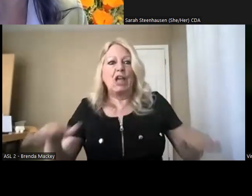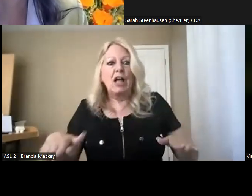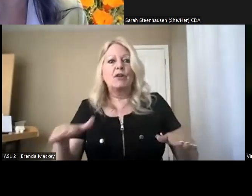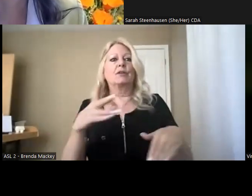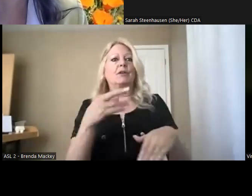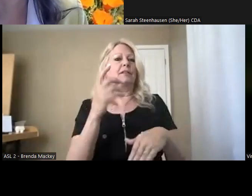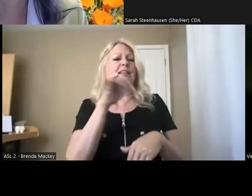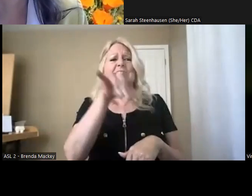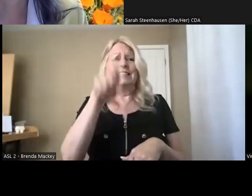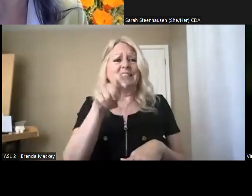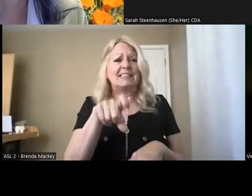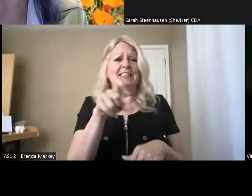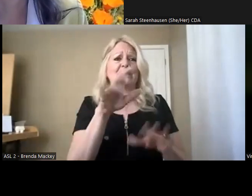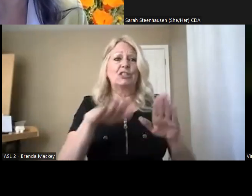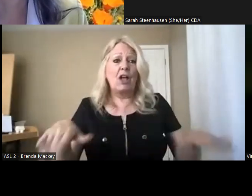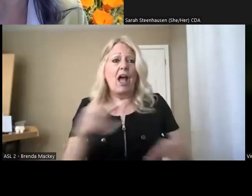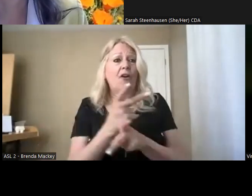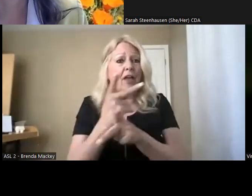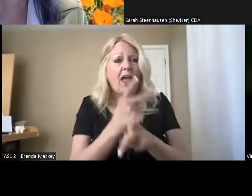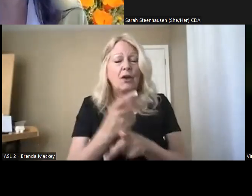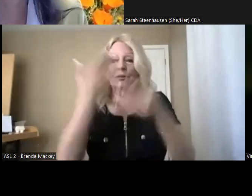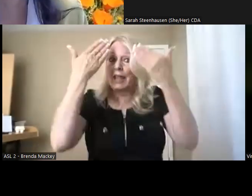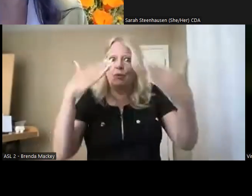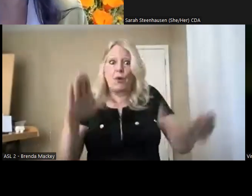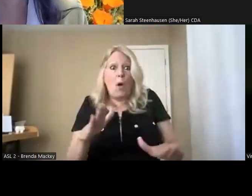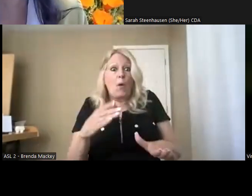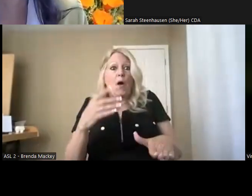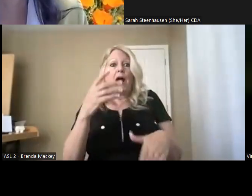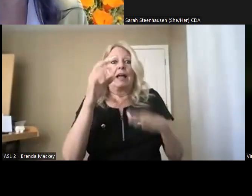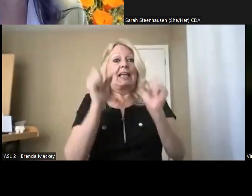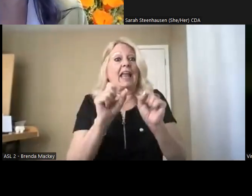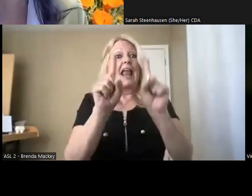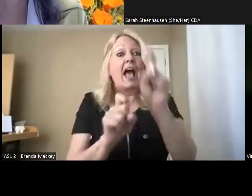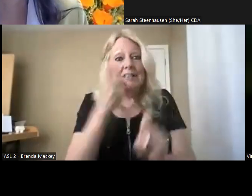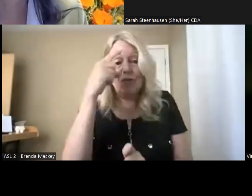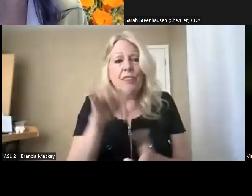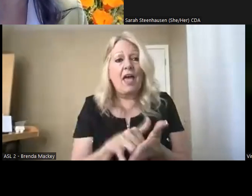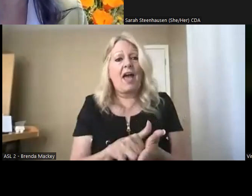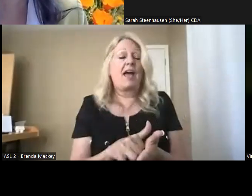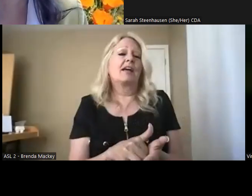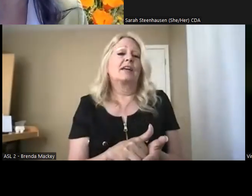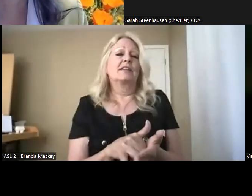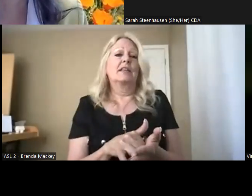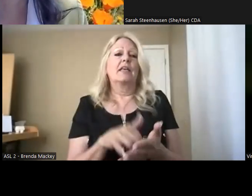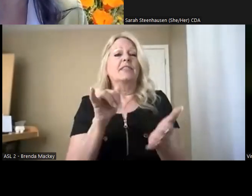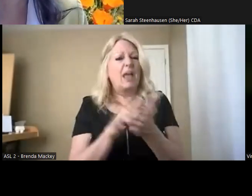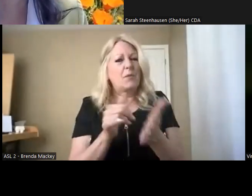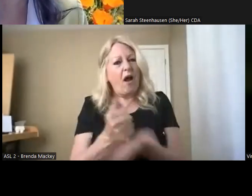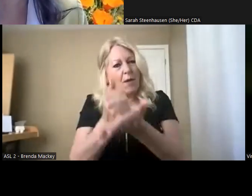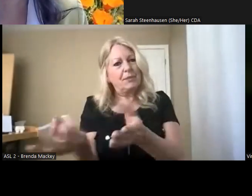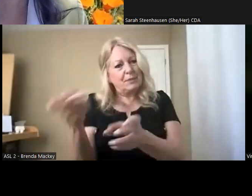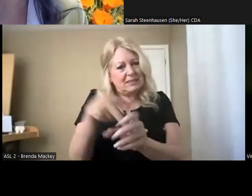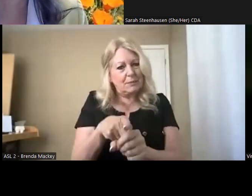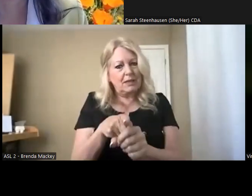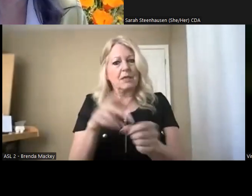these are things that they don't know that they can ask for, because that would help to ensure their participation. So just to think about that also as